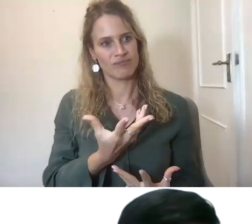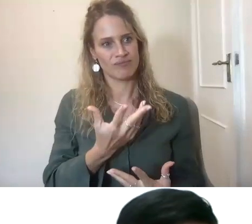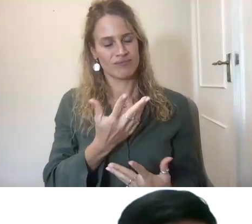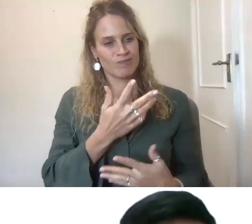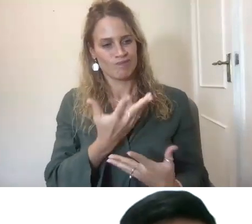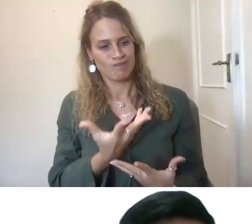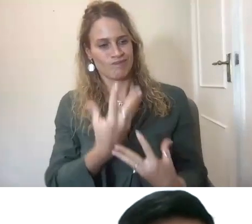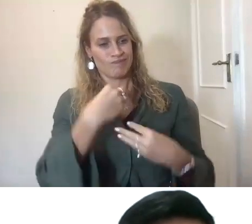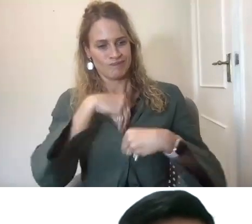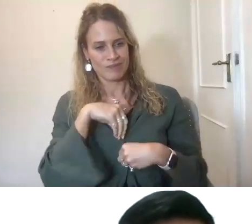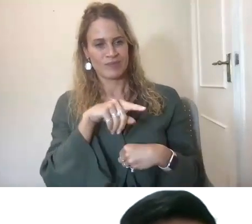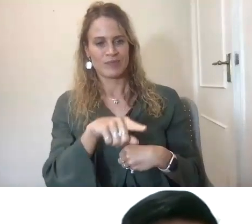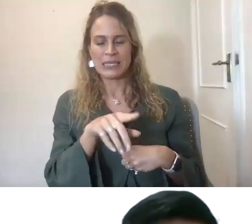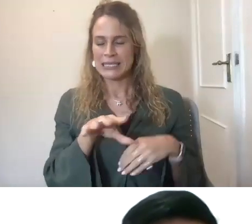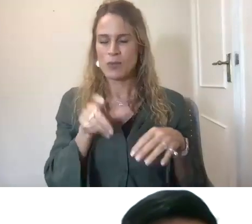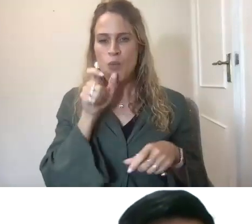choose.